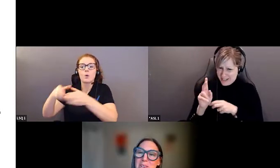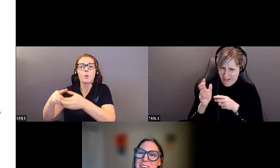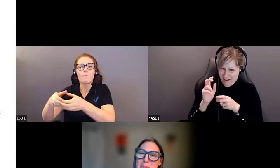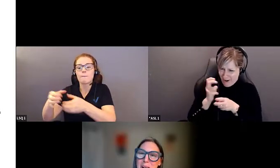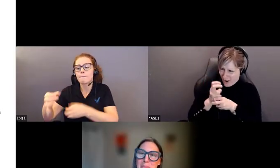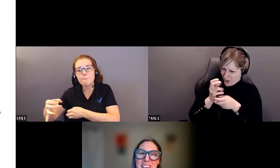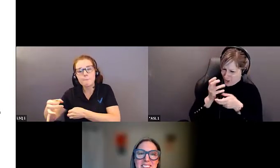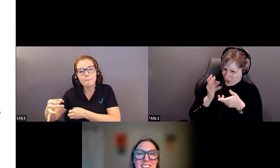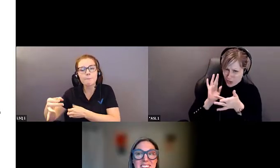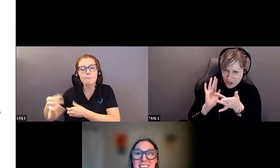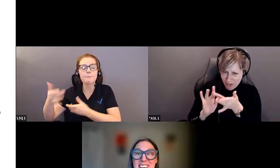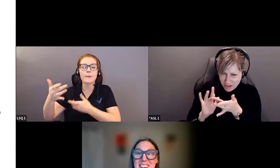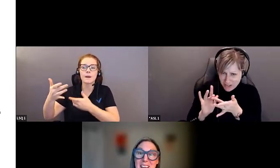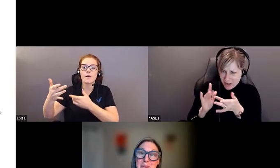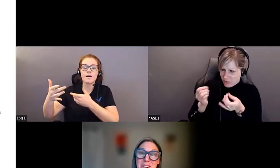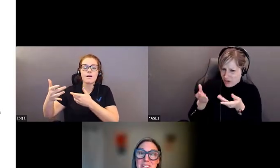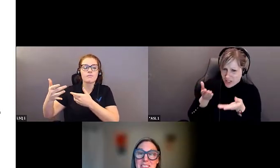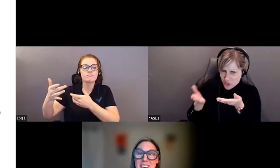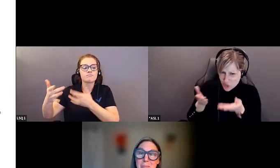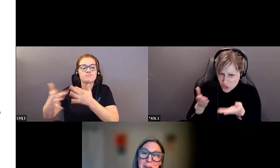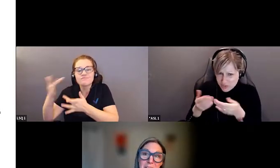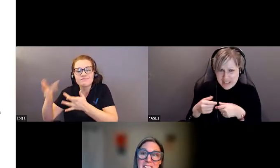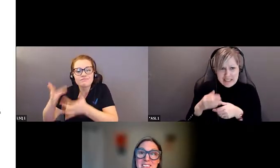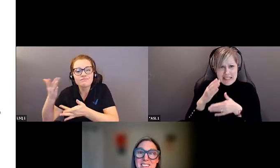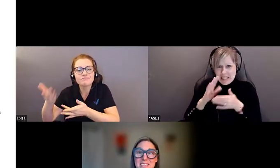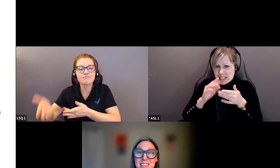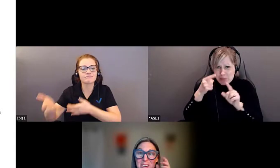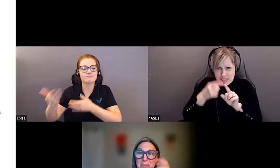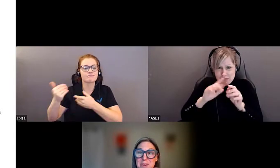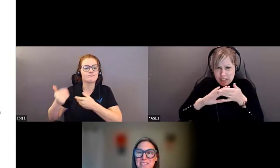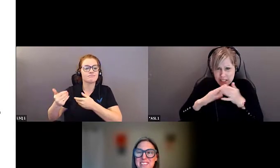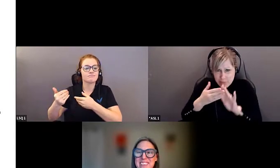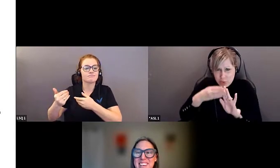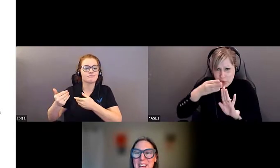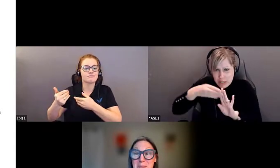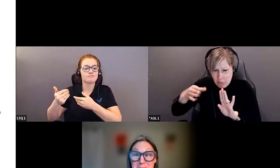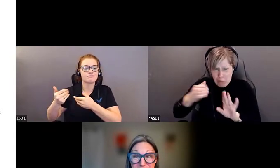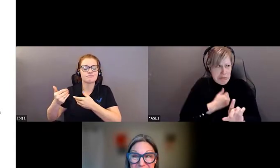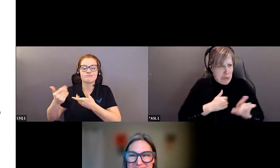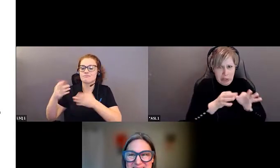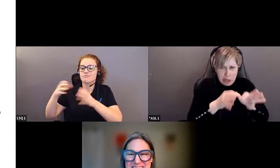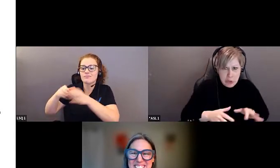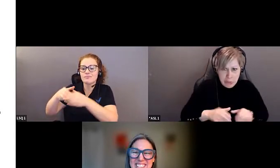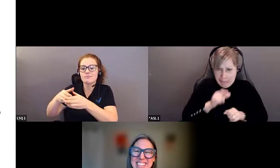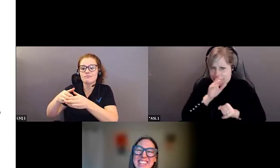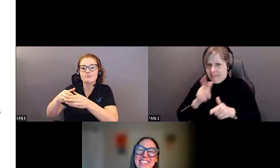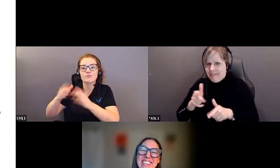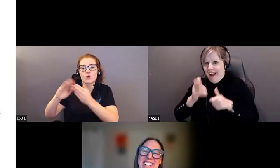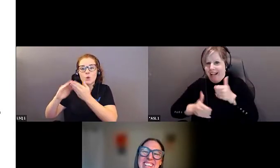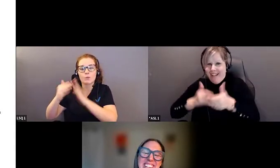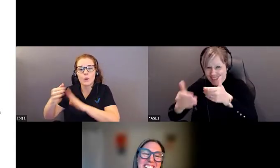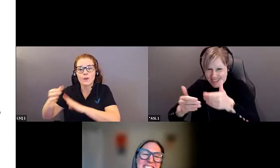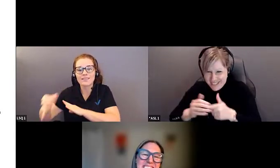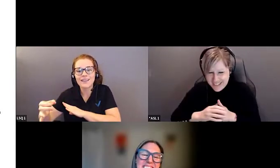reach, priority populations, key neighborhoods. My apologies to the interpreters. I'm going fast. And